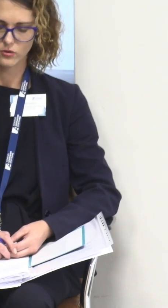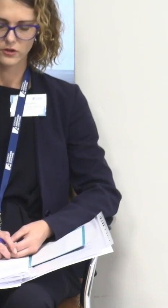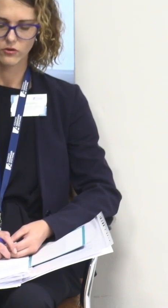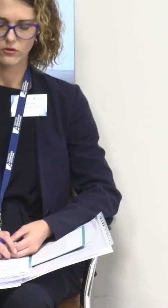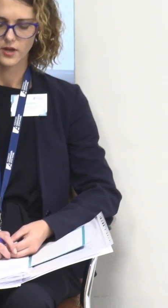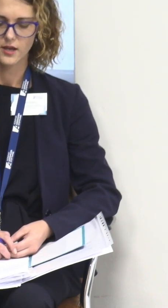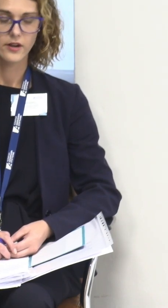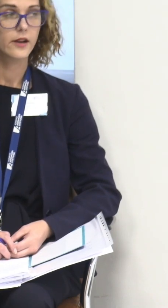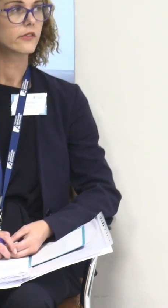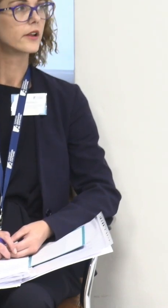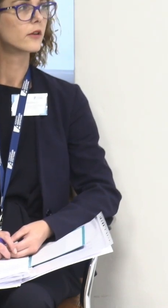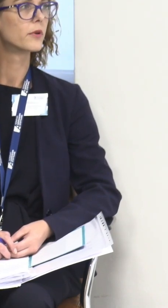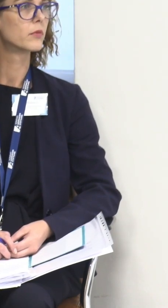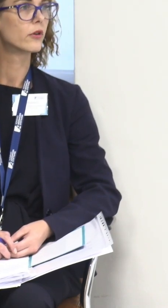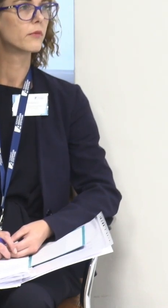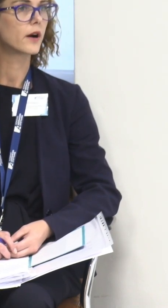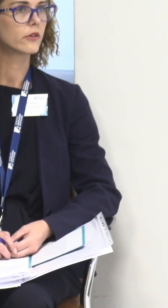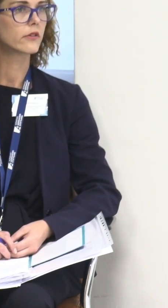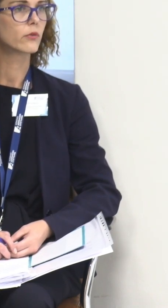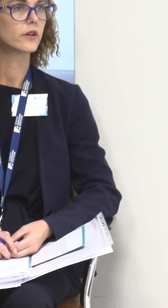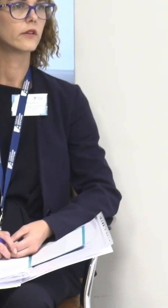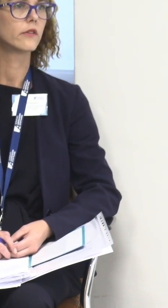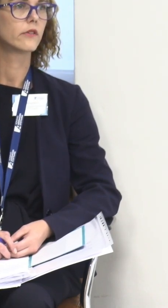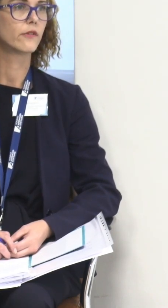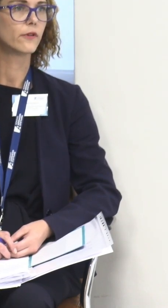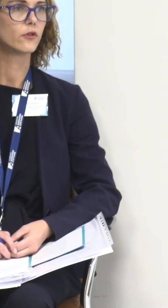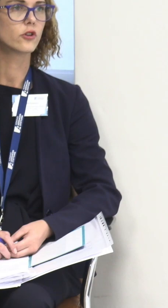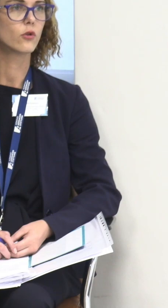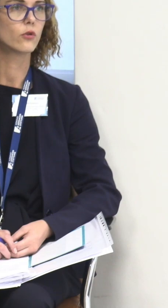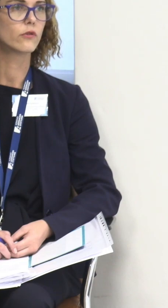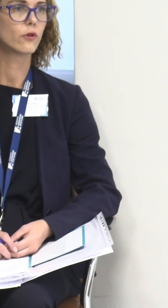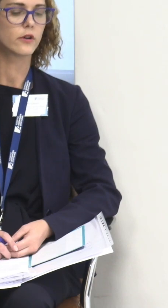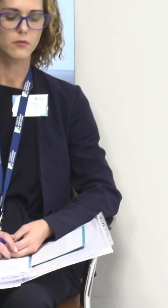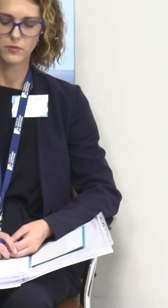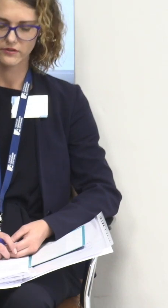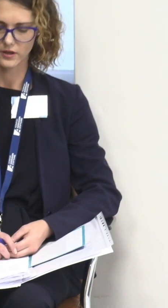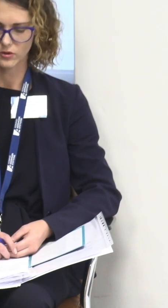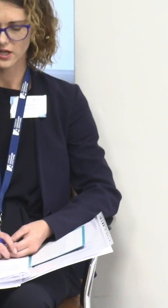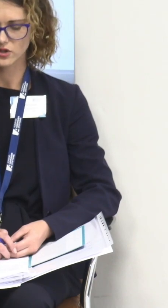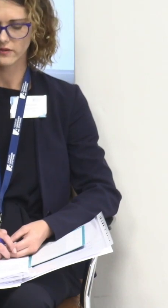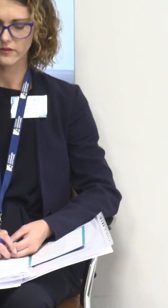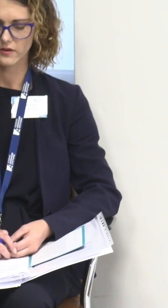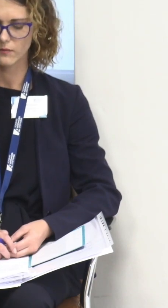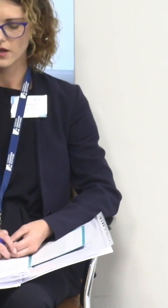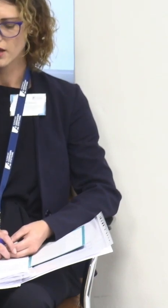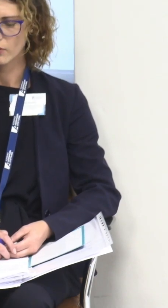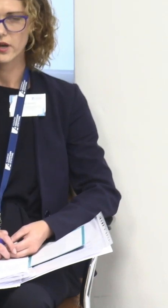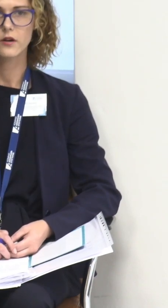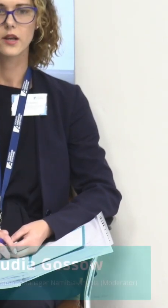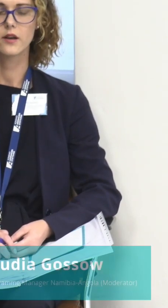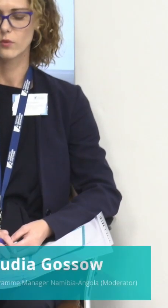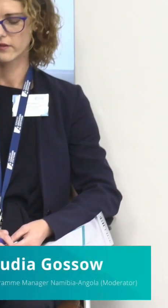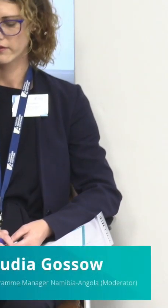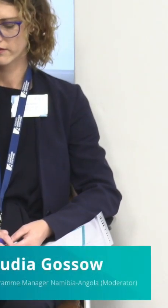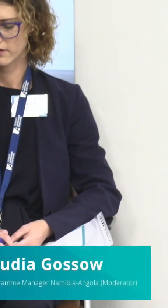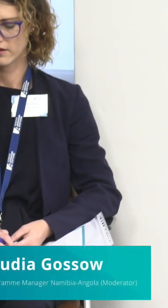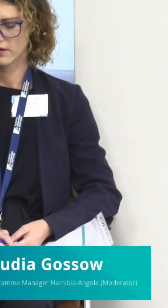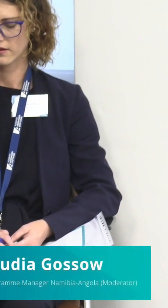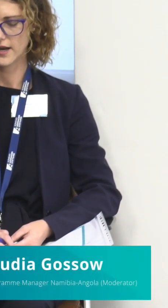sure to tell us a little bit more about what is the future hold for Namibia's education system. We are again